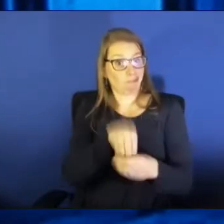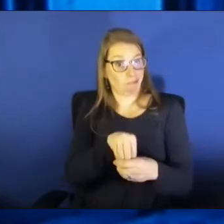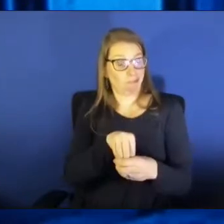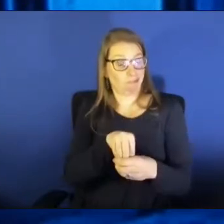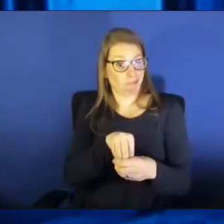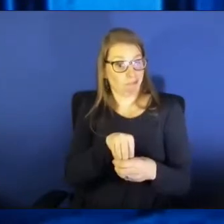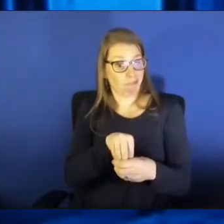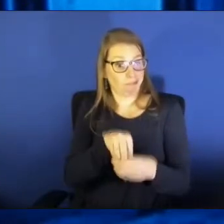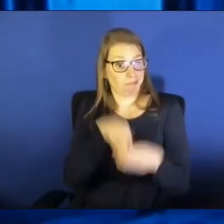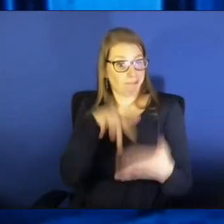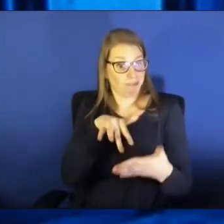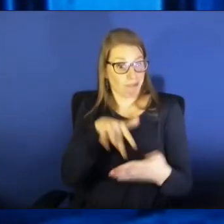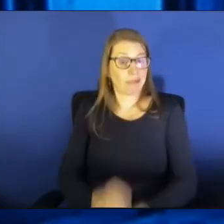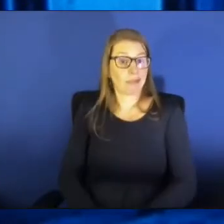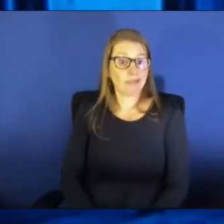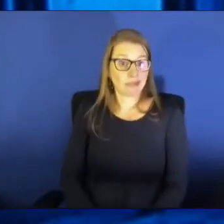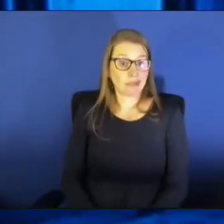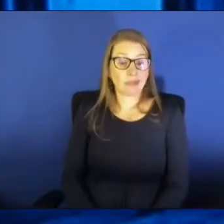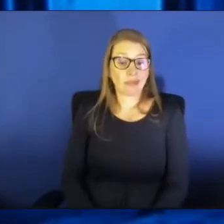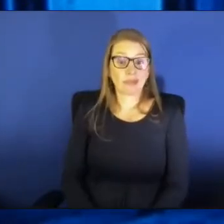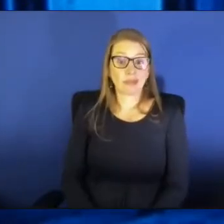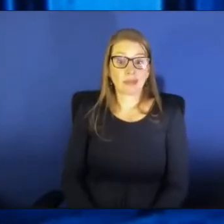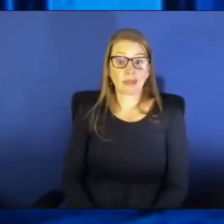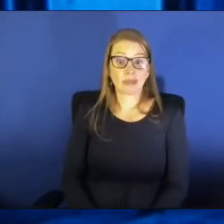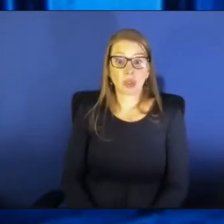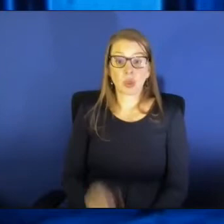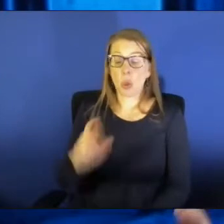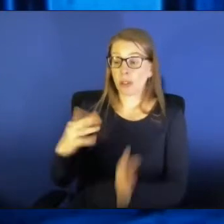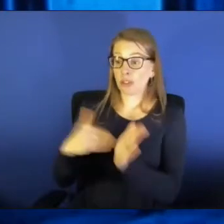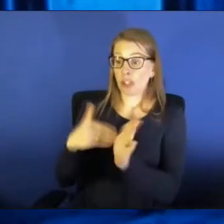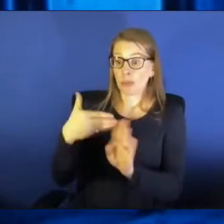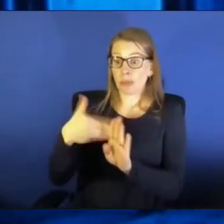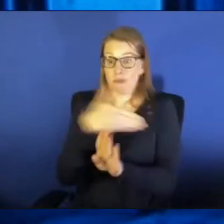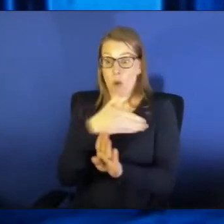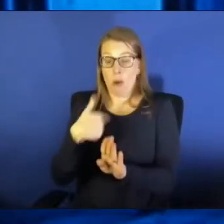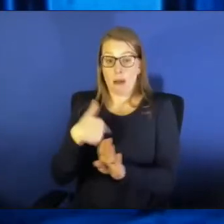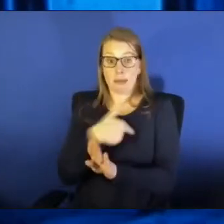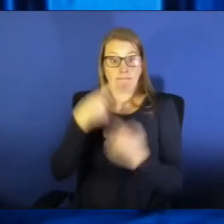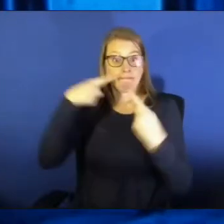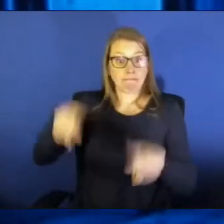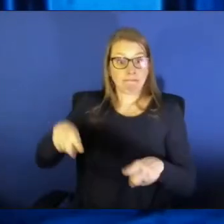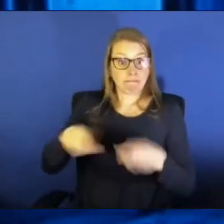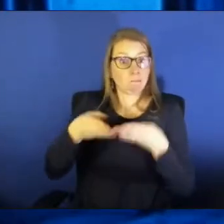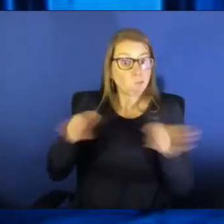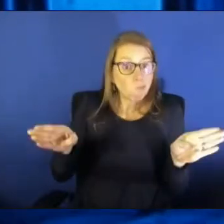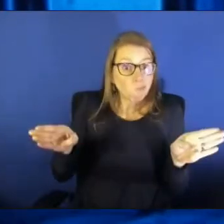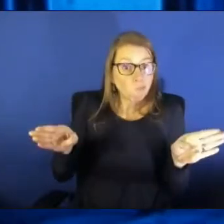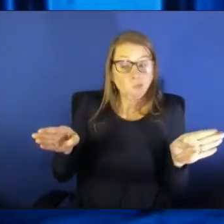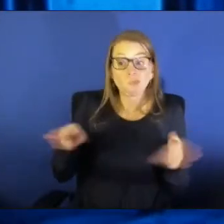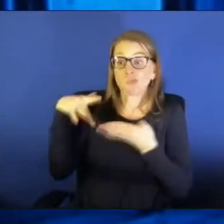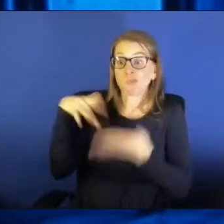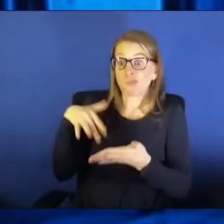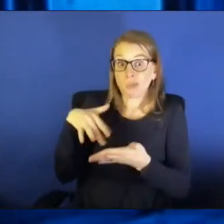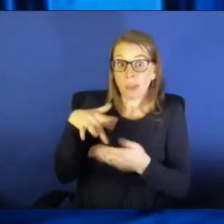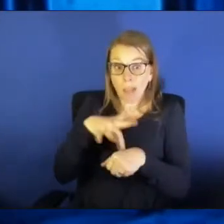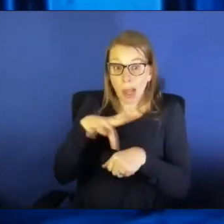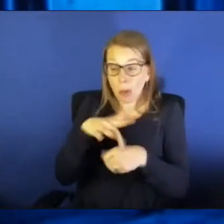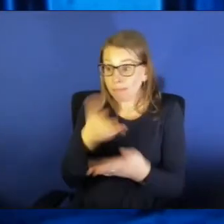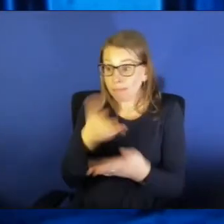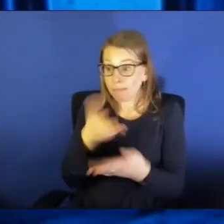because physicians before us agreed to open the trials and have them available. So it's